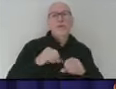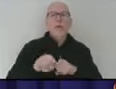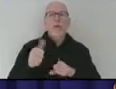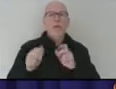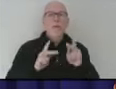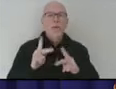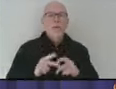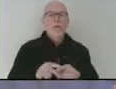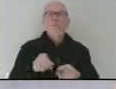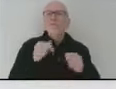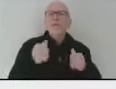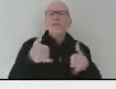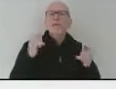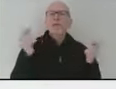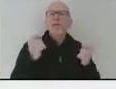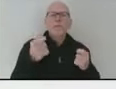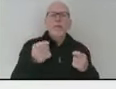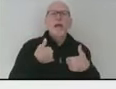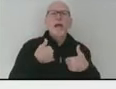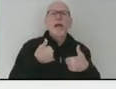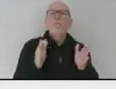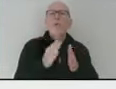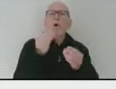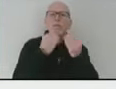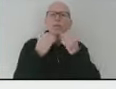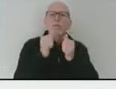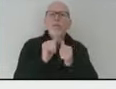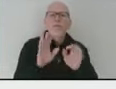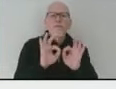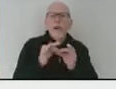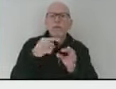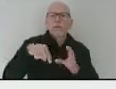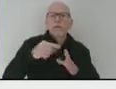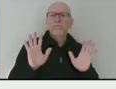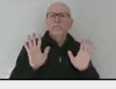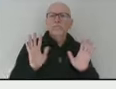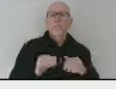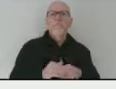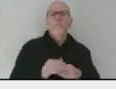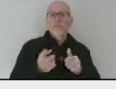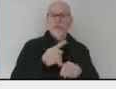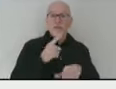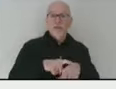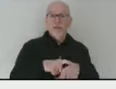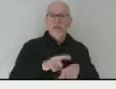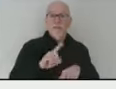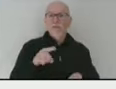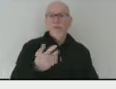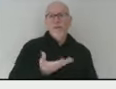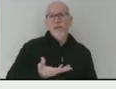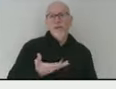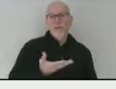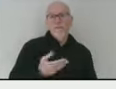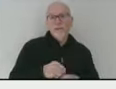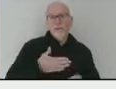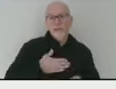You can still celebrate by having a small dinner with your immediate family. For the first time, there'll only be five at my dining room